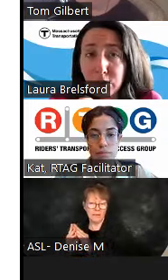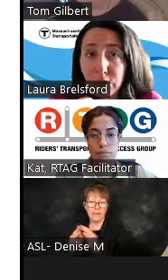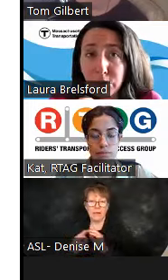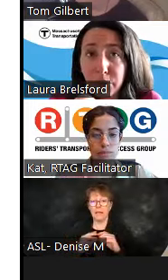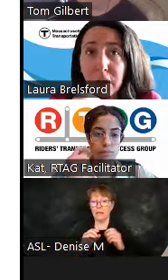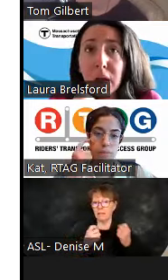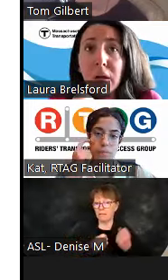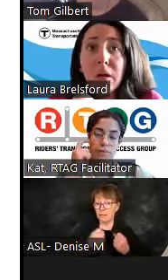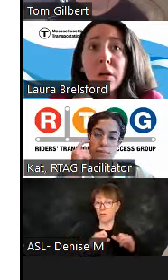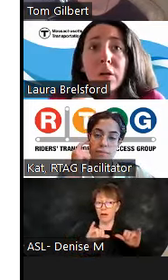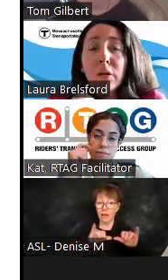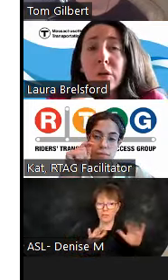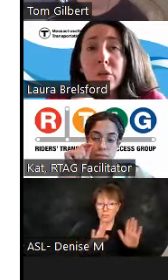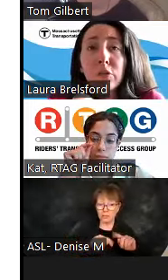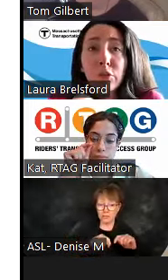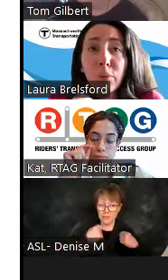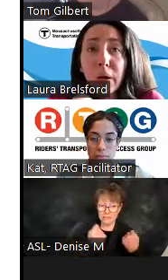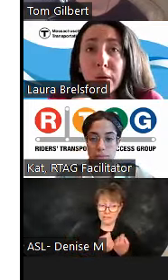ready to